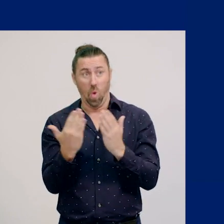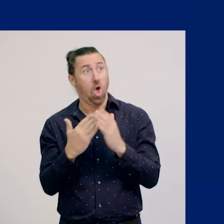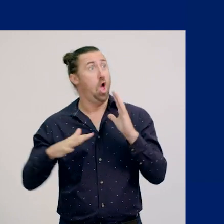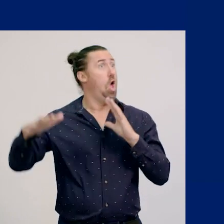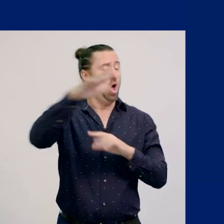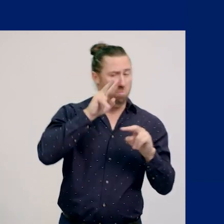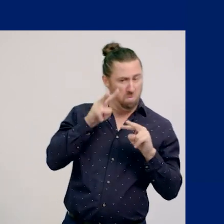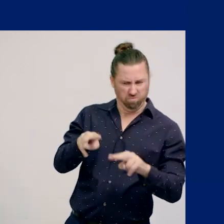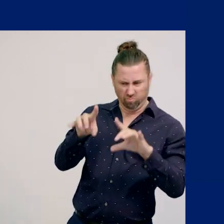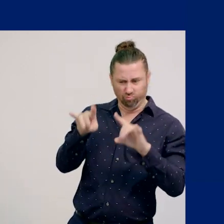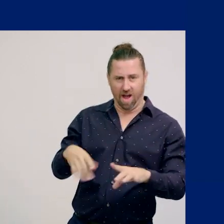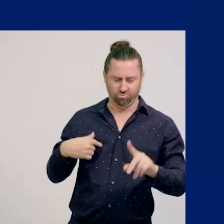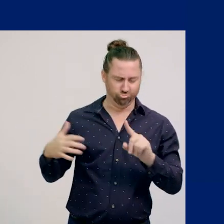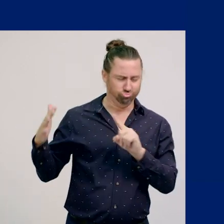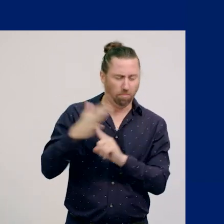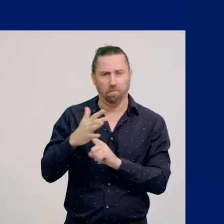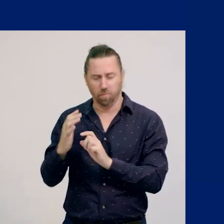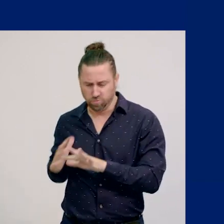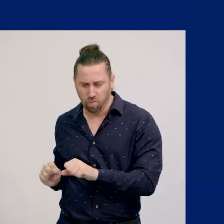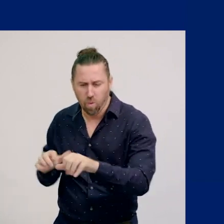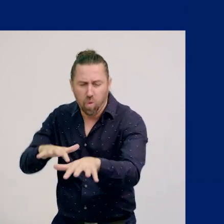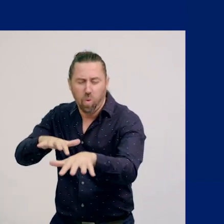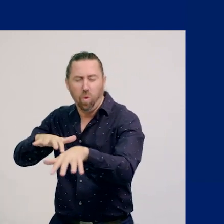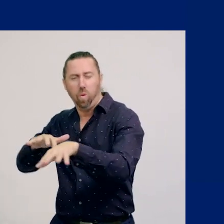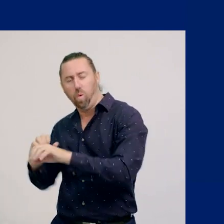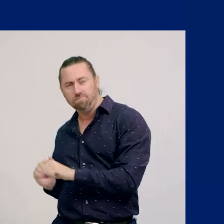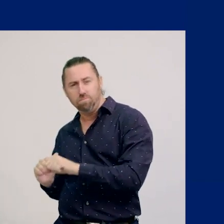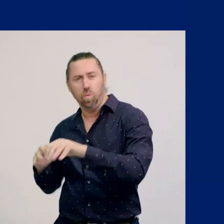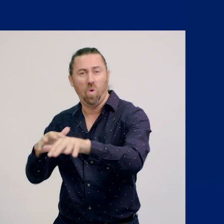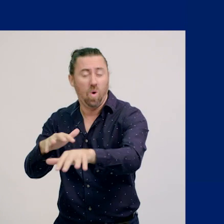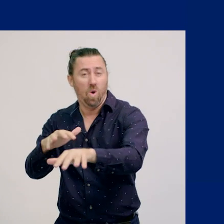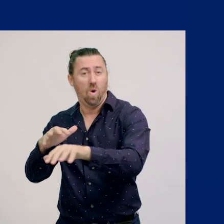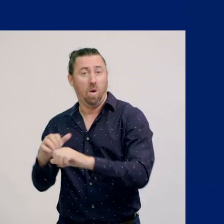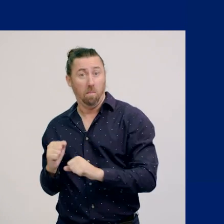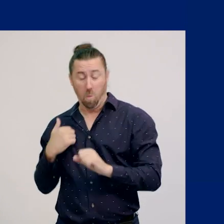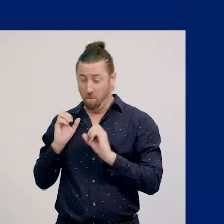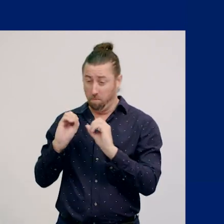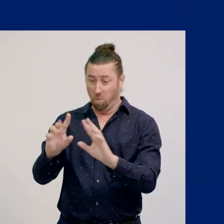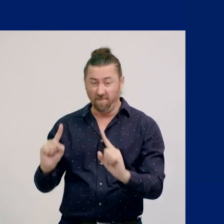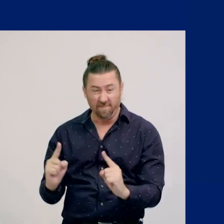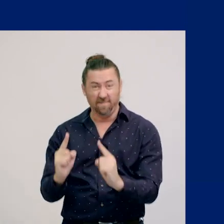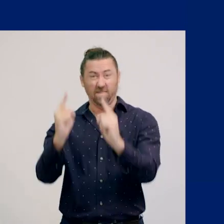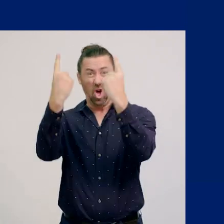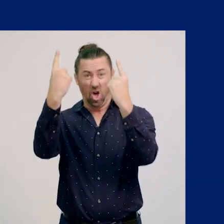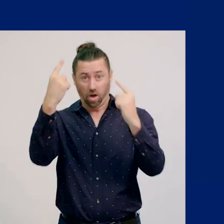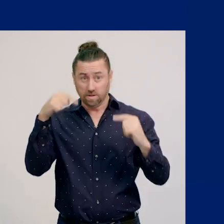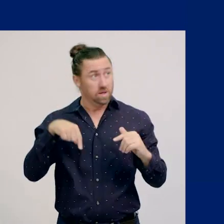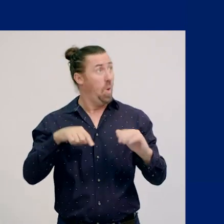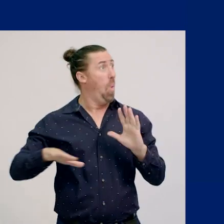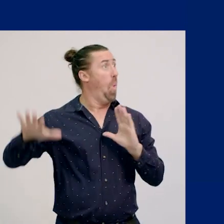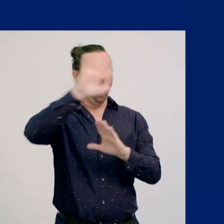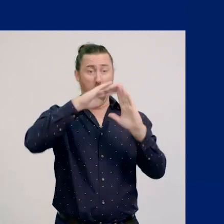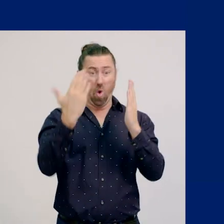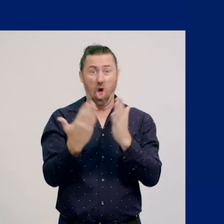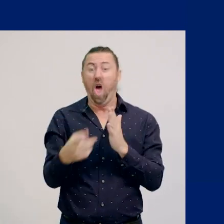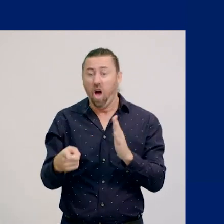leader in tidal energy. The world's first installation of tidal turbines is located right here in Queensland